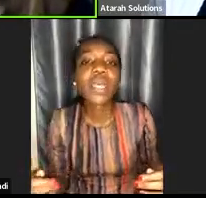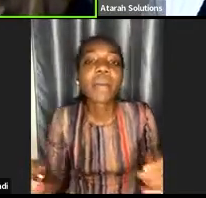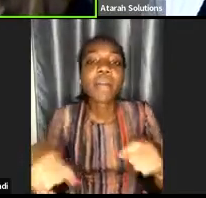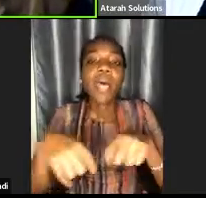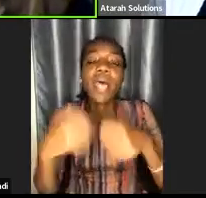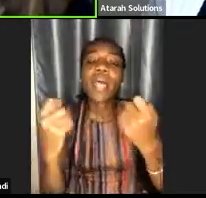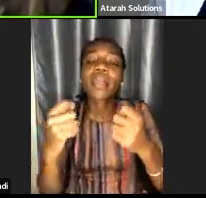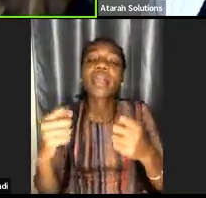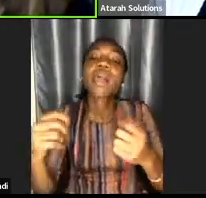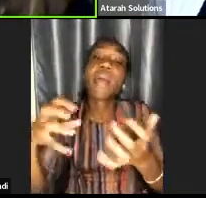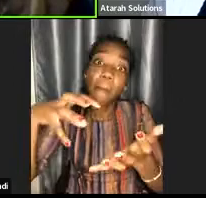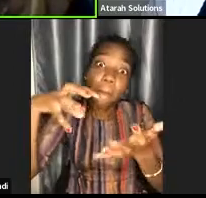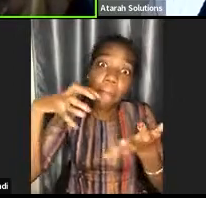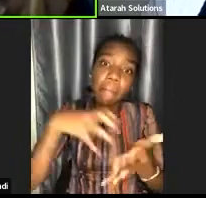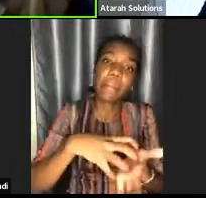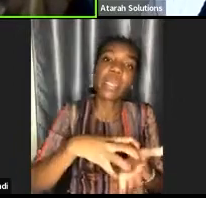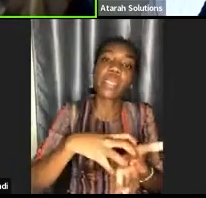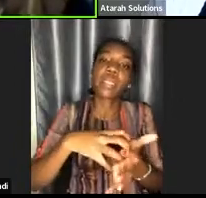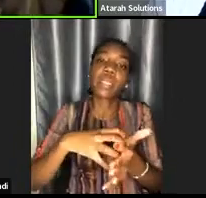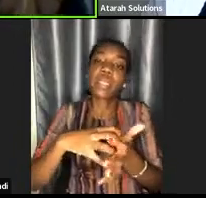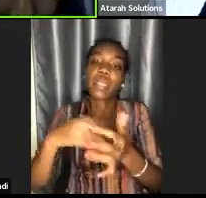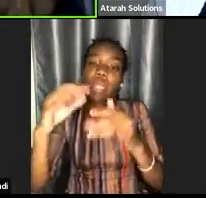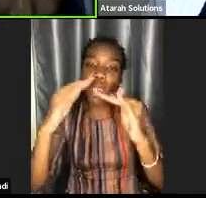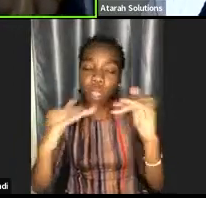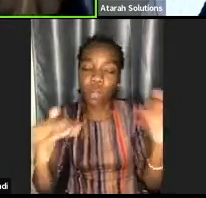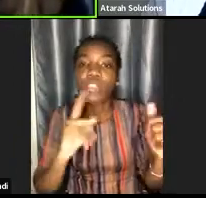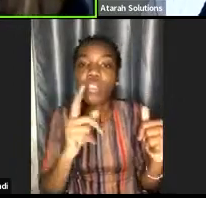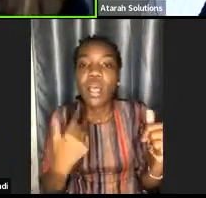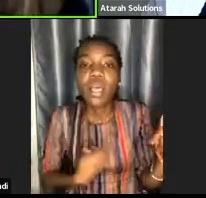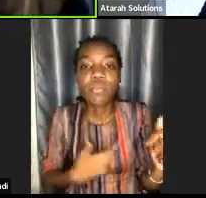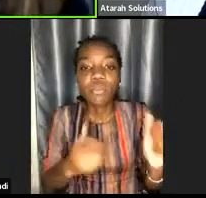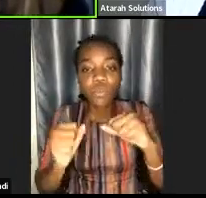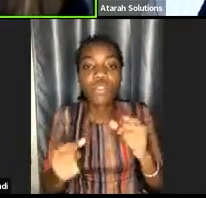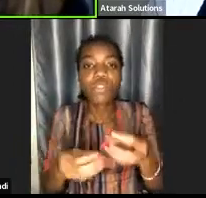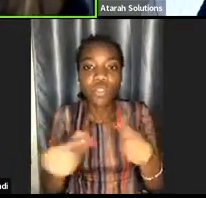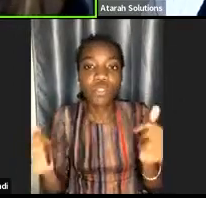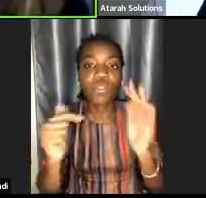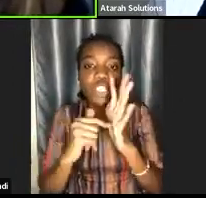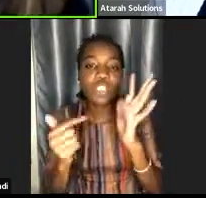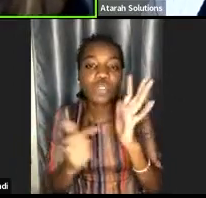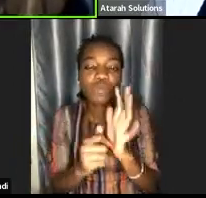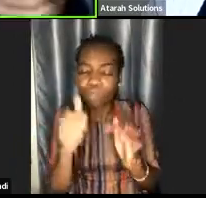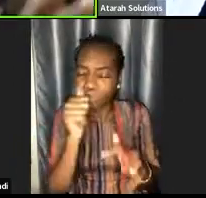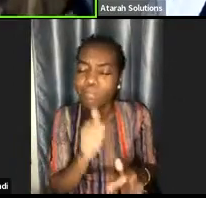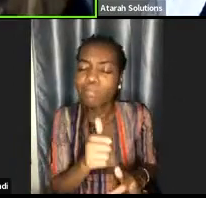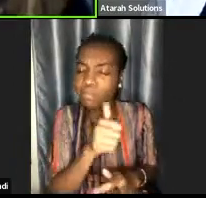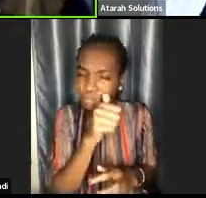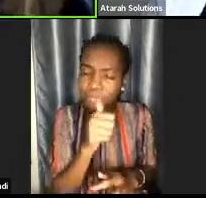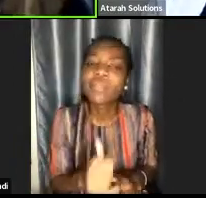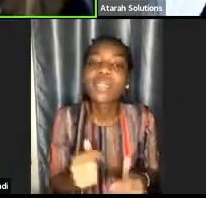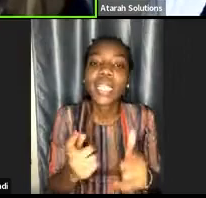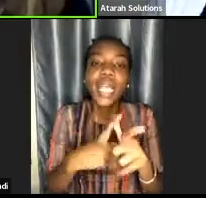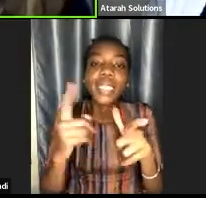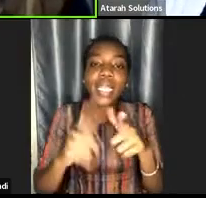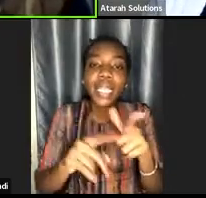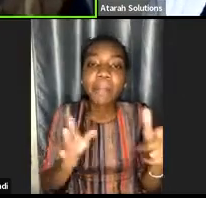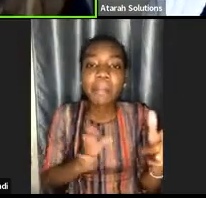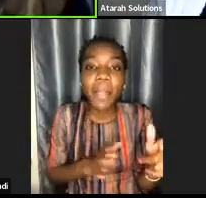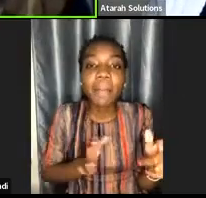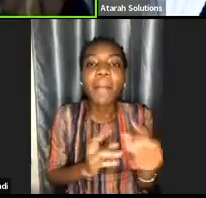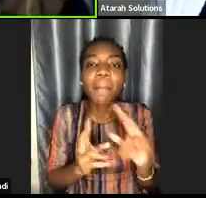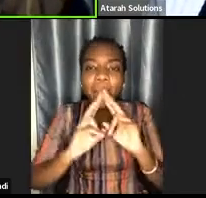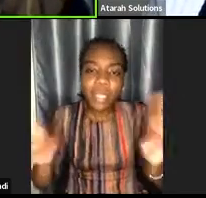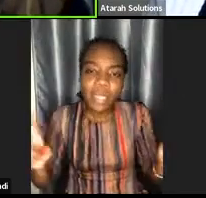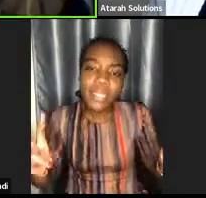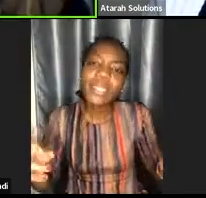So we can meet and resolve our issues confidentially, all right? So that then mama is also at peace and the baby